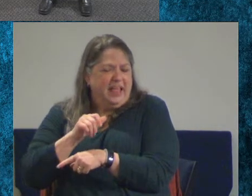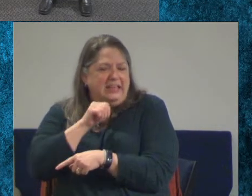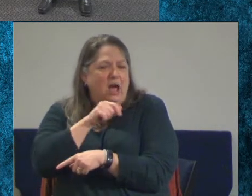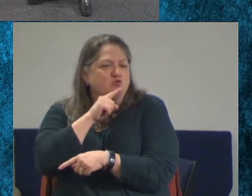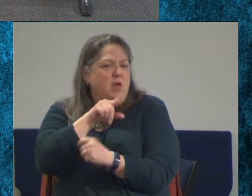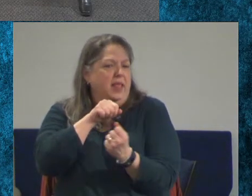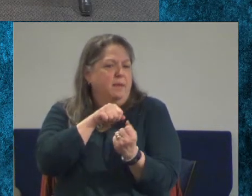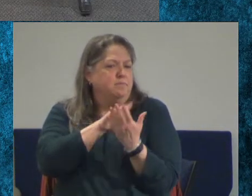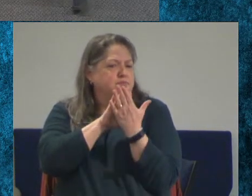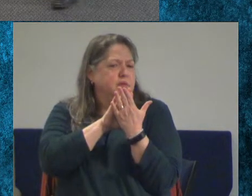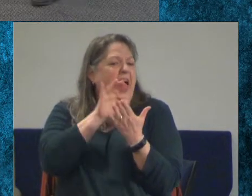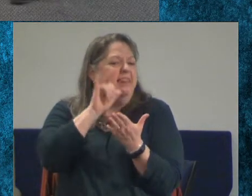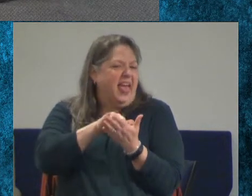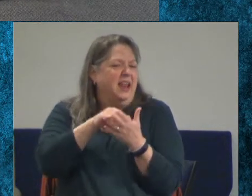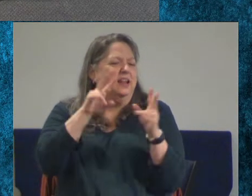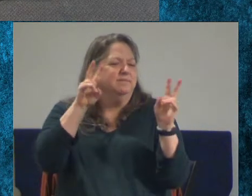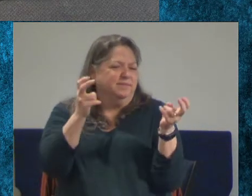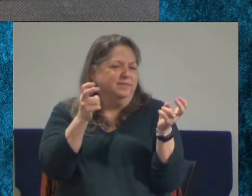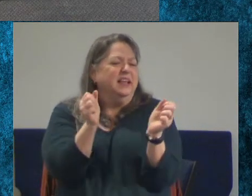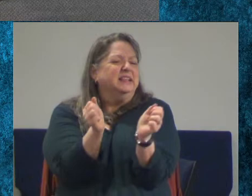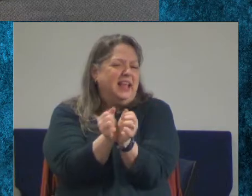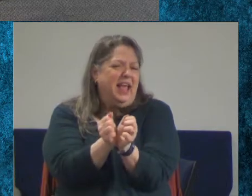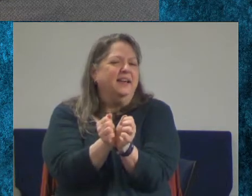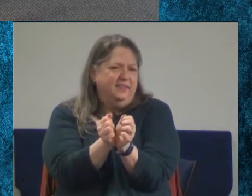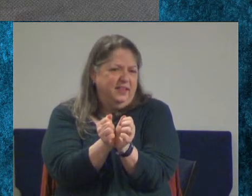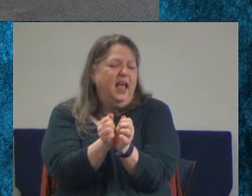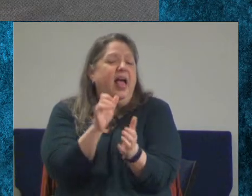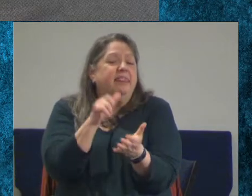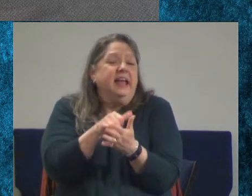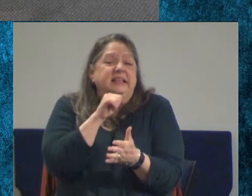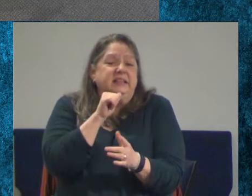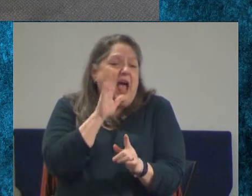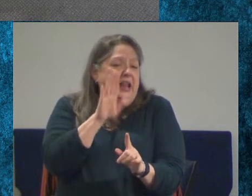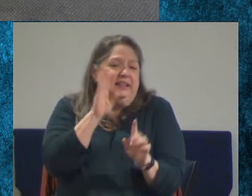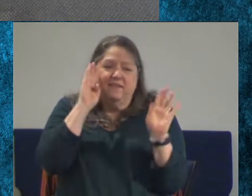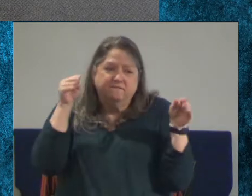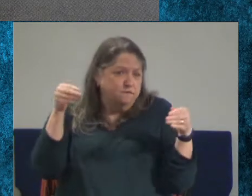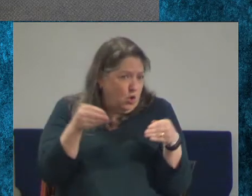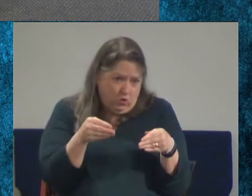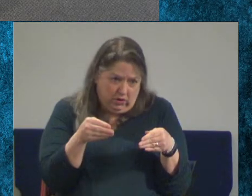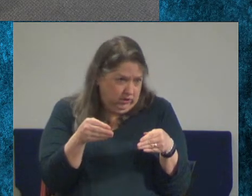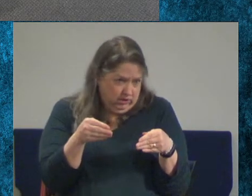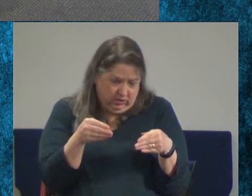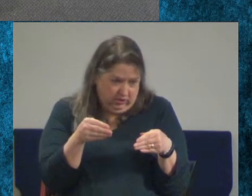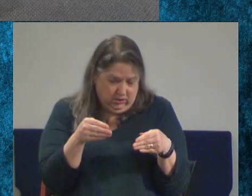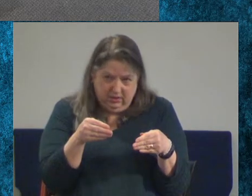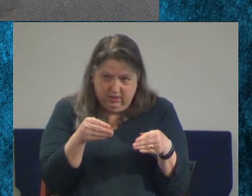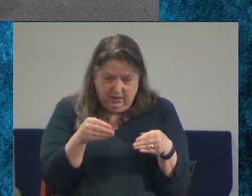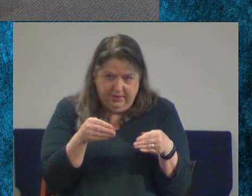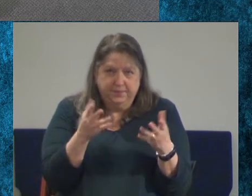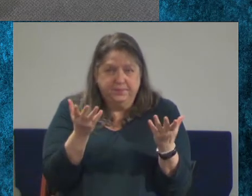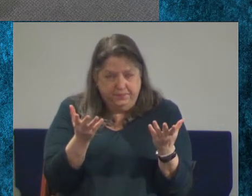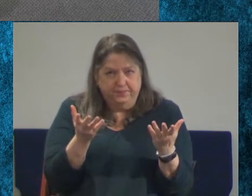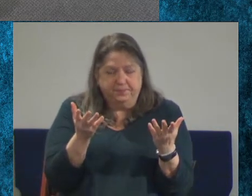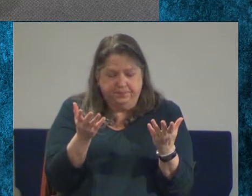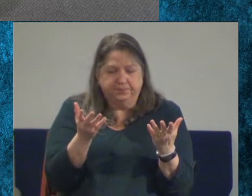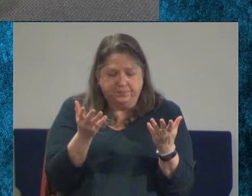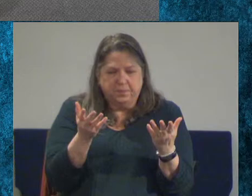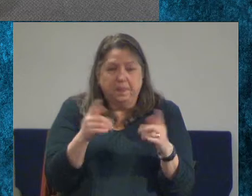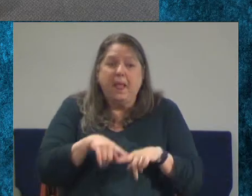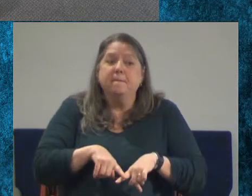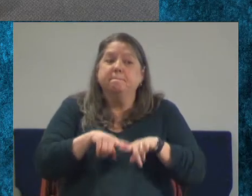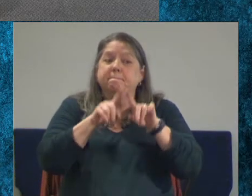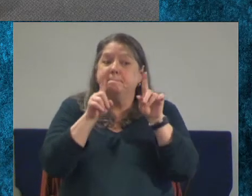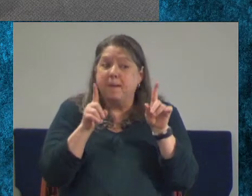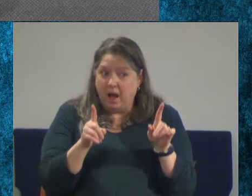just doesn't address it, because that was not the scope of his appeals in his writings. But if there was